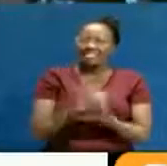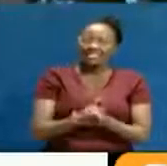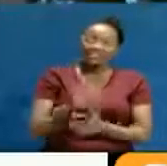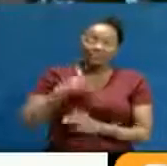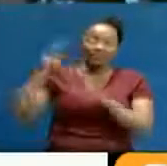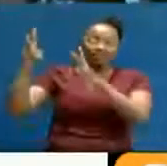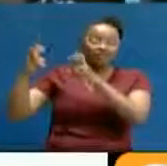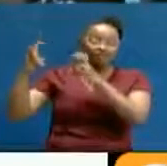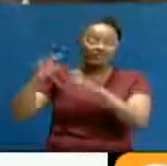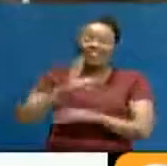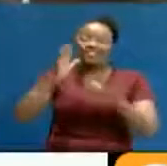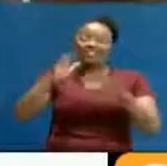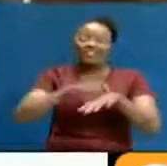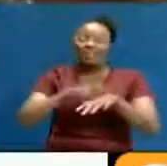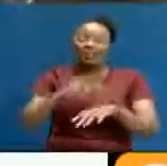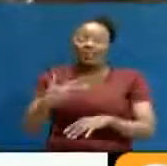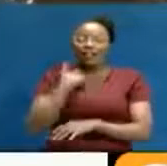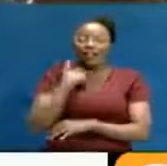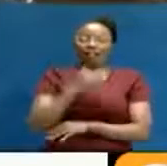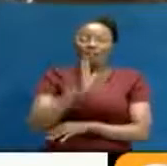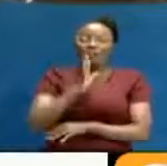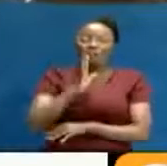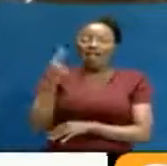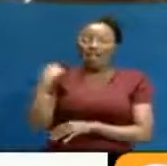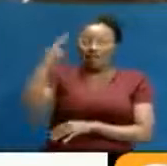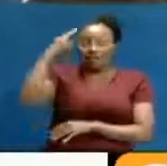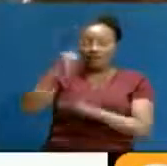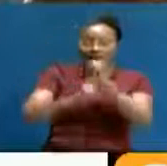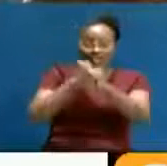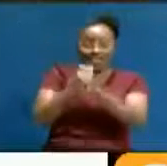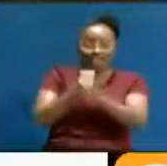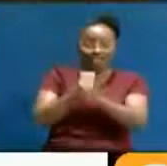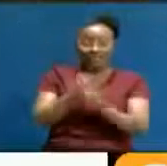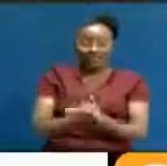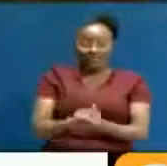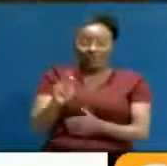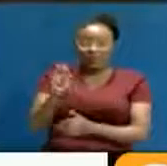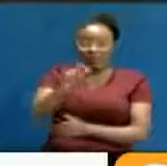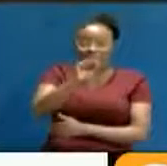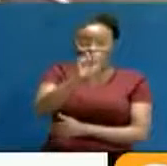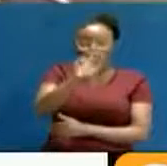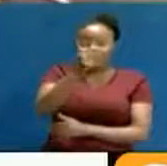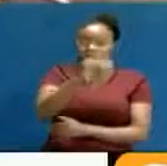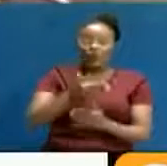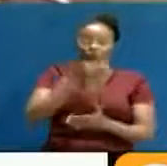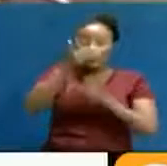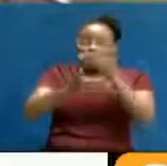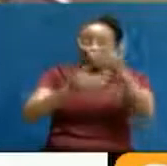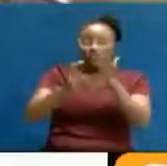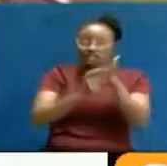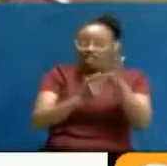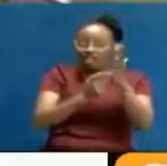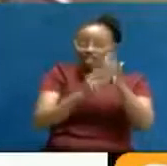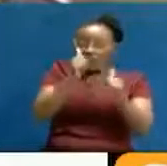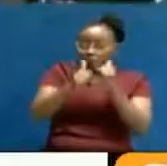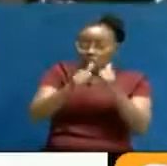Ilikuwa namsikiliza mheshimiwa speaker anavyoshindwa kutaja namba za miaka. President Suluhu confessing that the Kiswahili